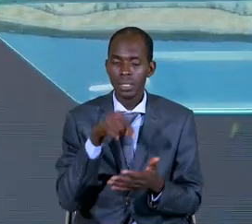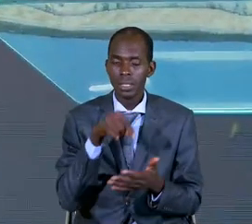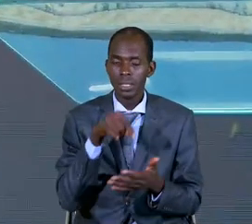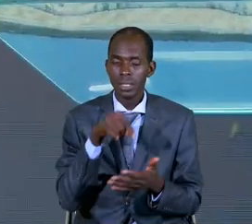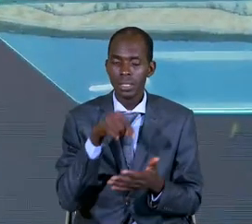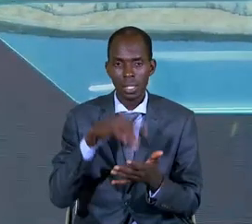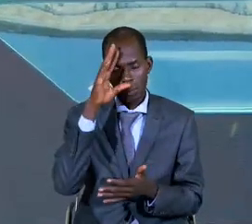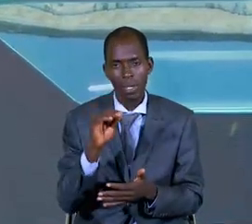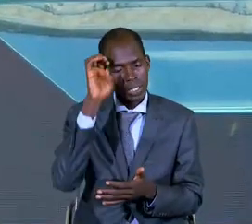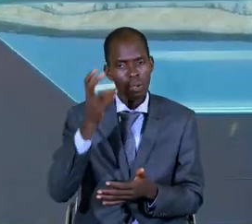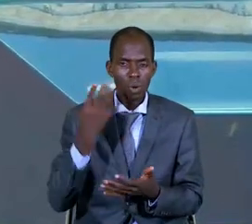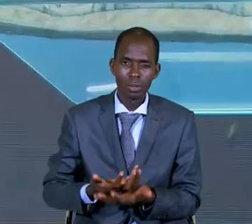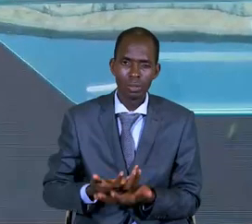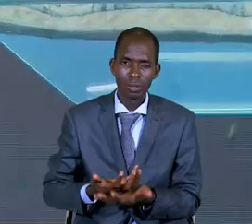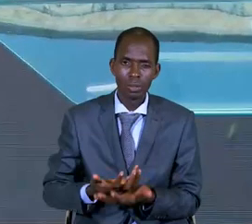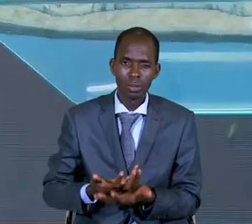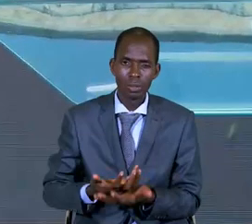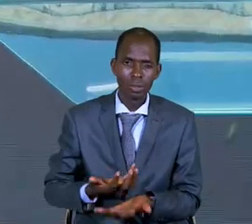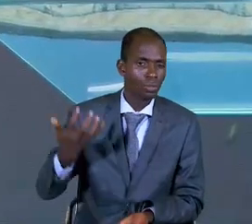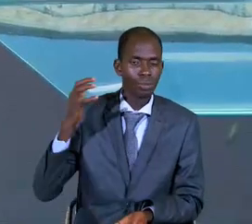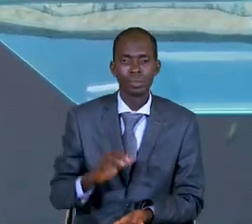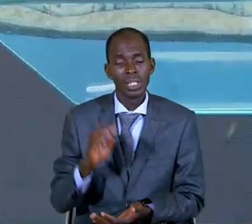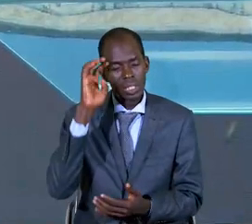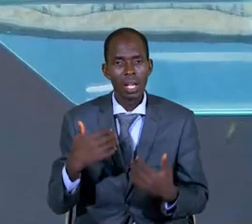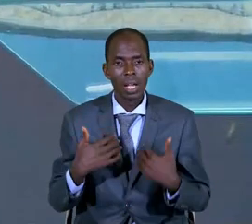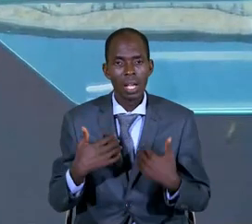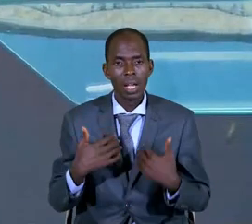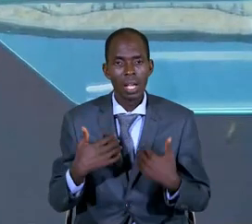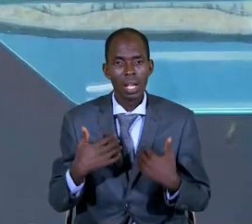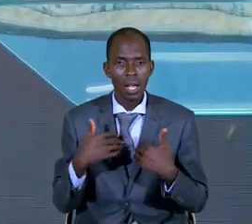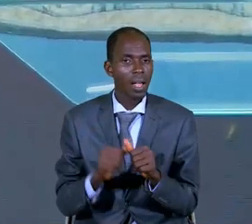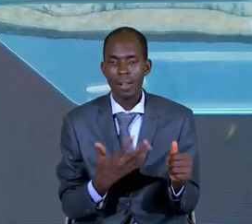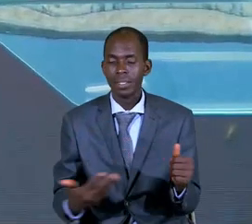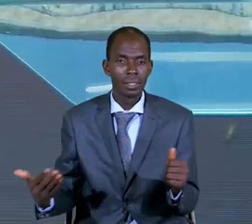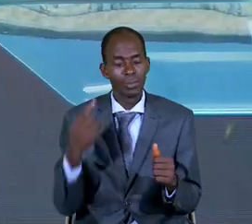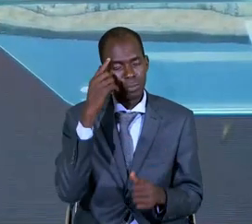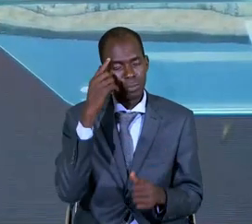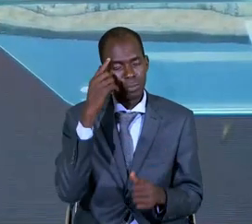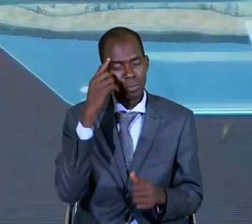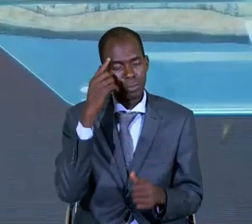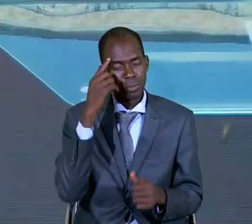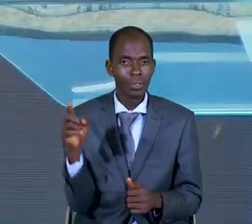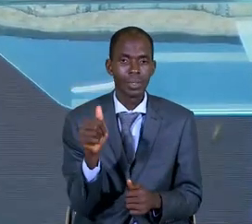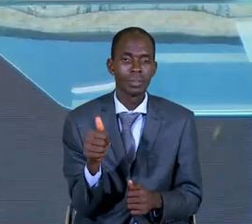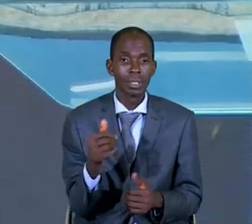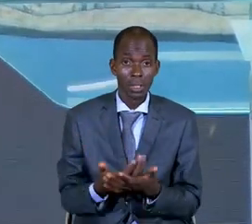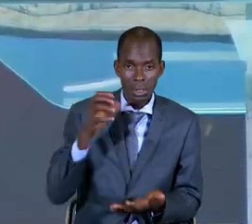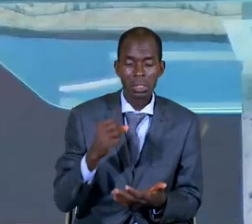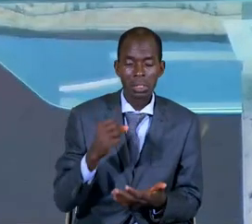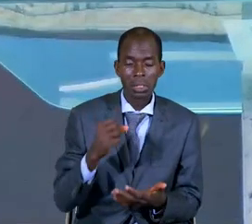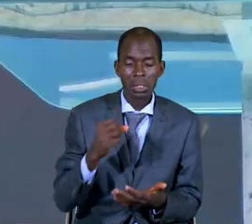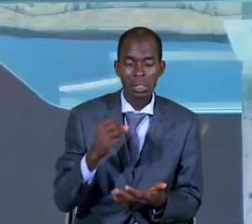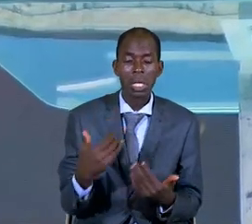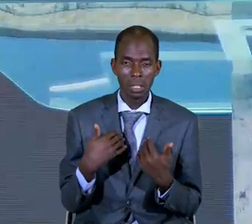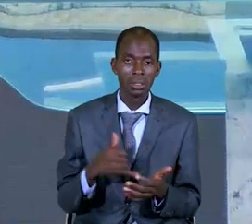He was rich. He had everything at his fingertips. Talk about riches. Talk